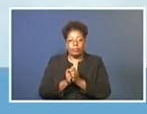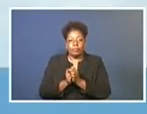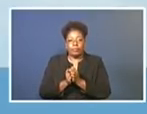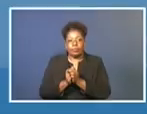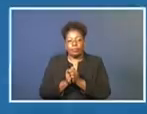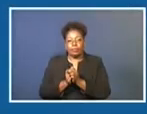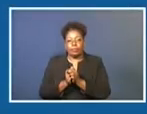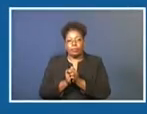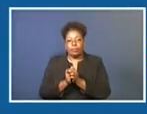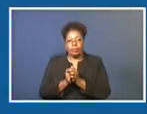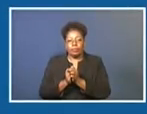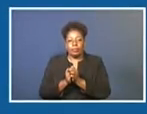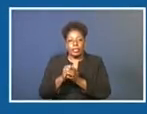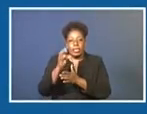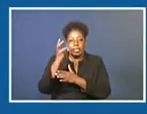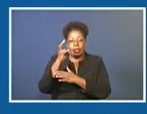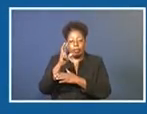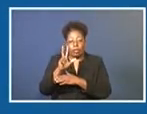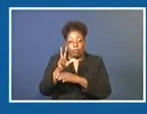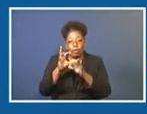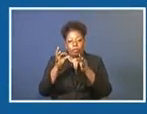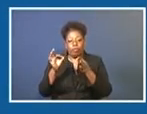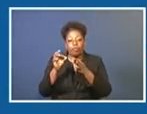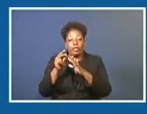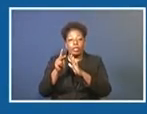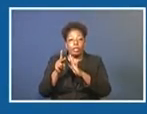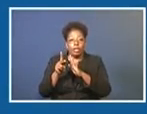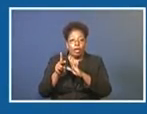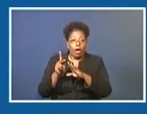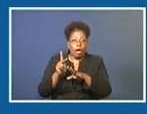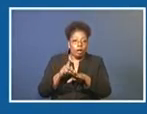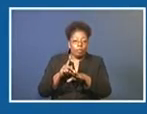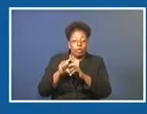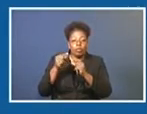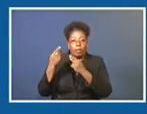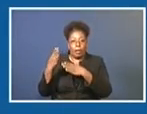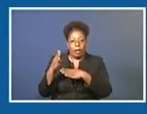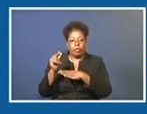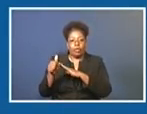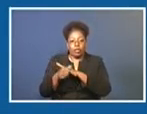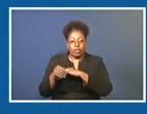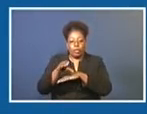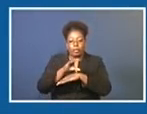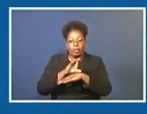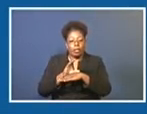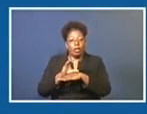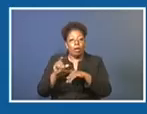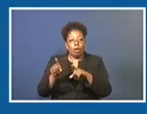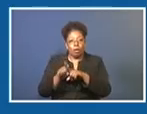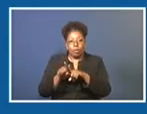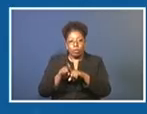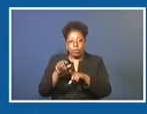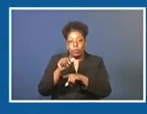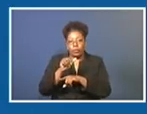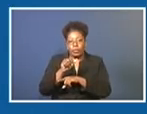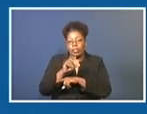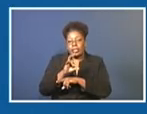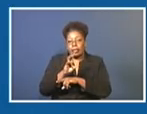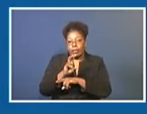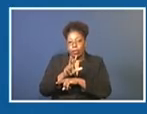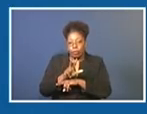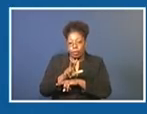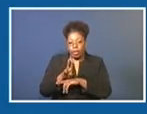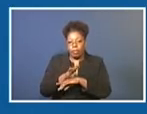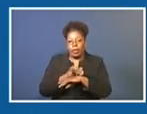We're protecting you. 73 degrees in Freeport, Grand Bahama, and Grand Torquay in Abaco, Marishal Abaco at 72 degrees. The Berry